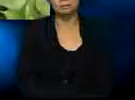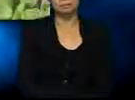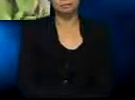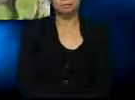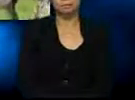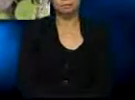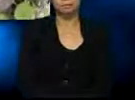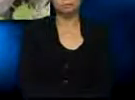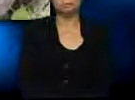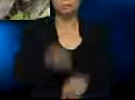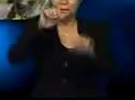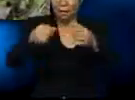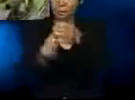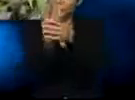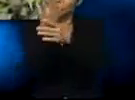Can plants move?